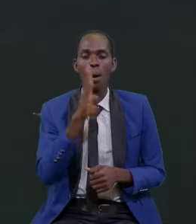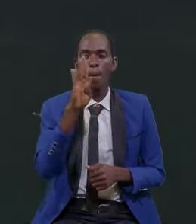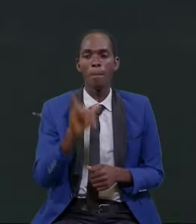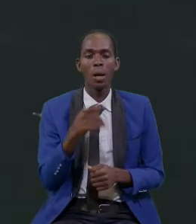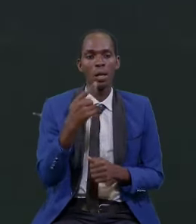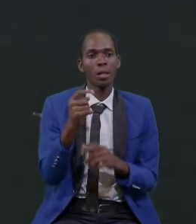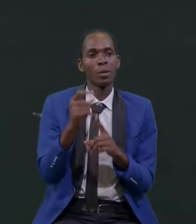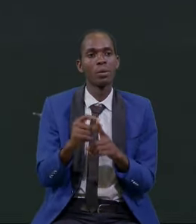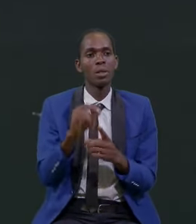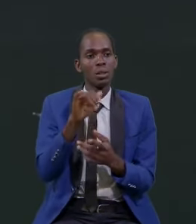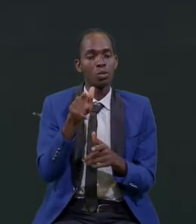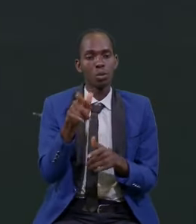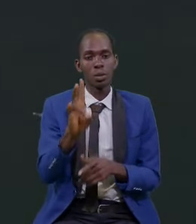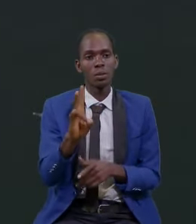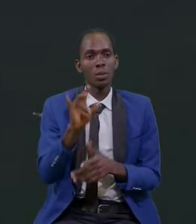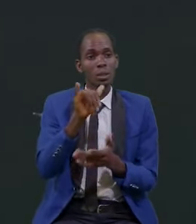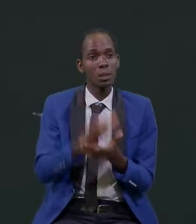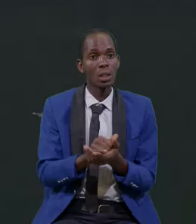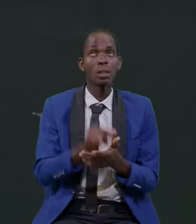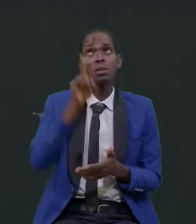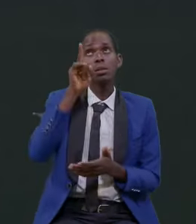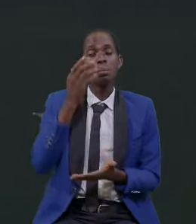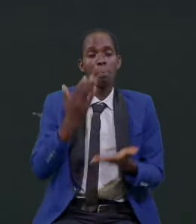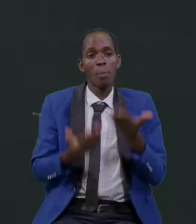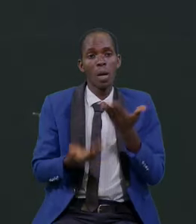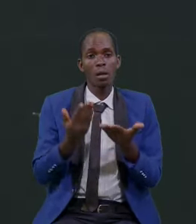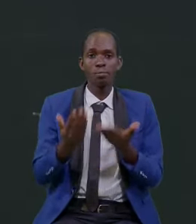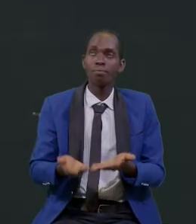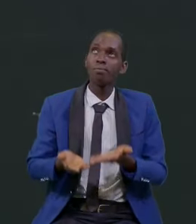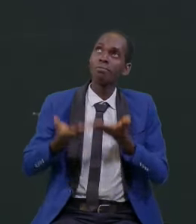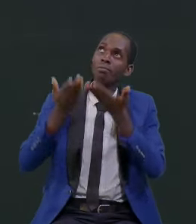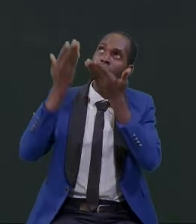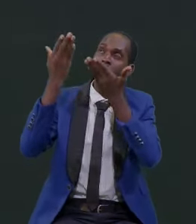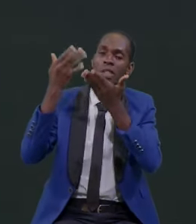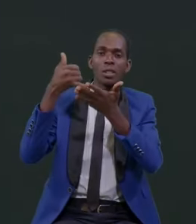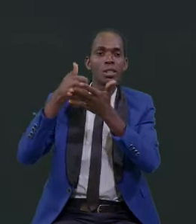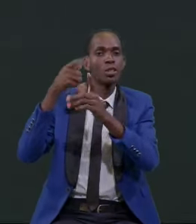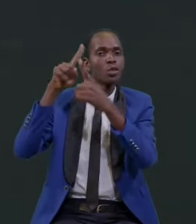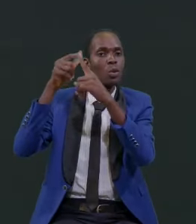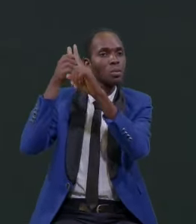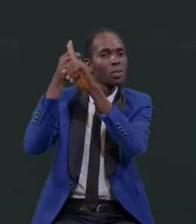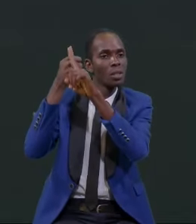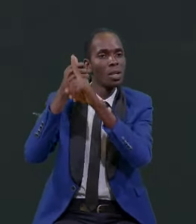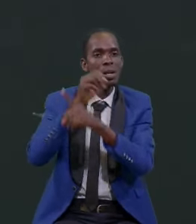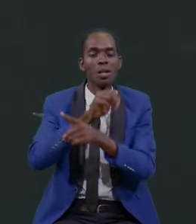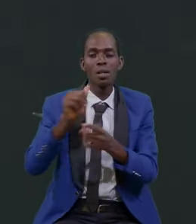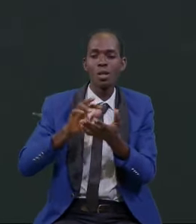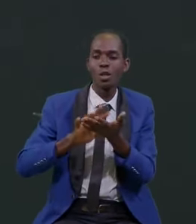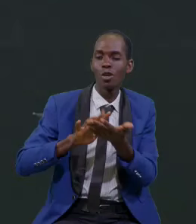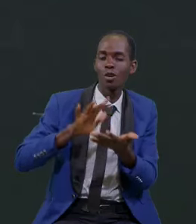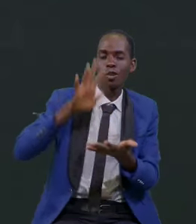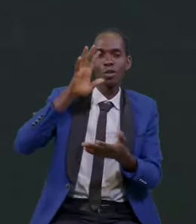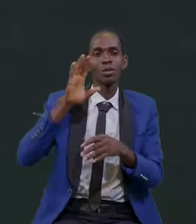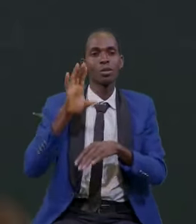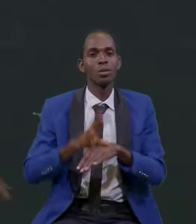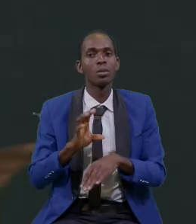that he might present it to himself, a glorious church. What's a glorious church?